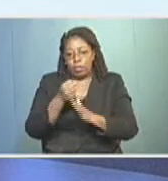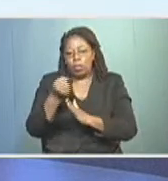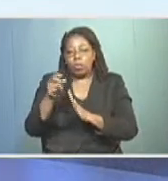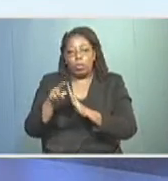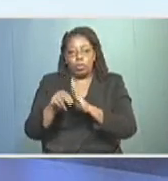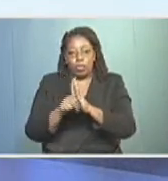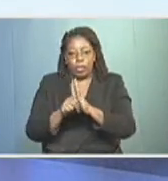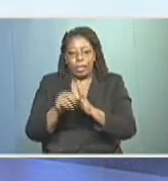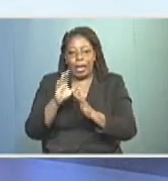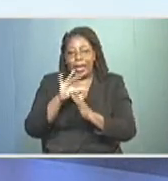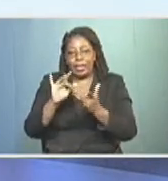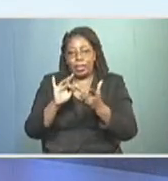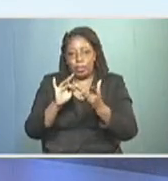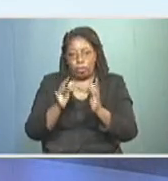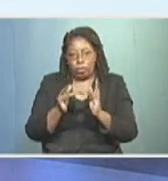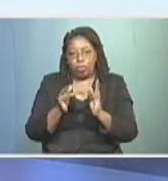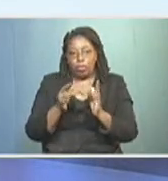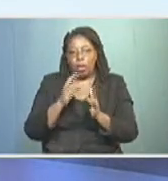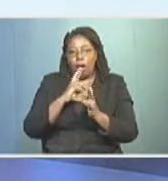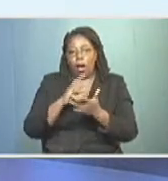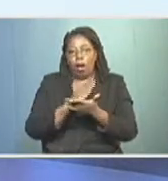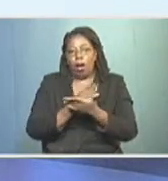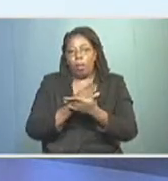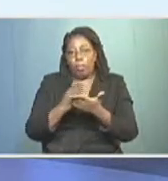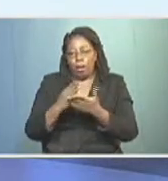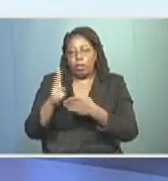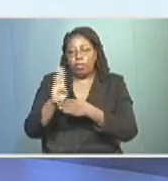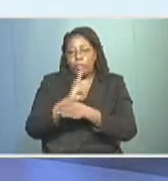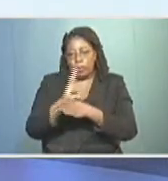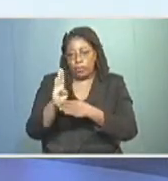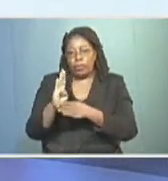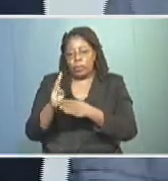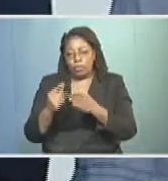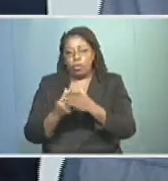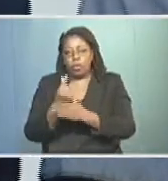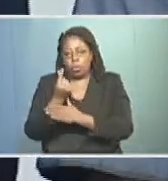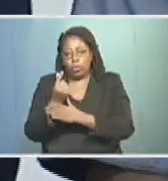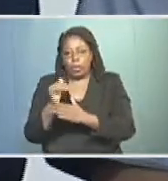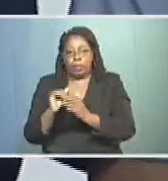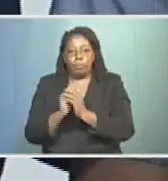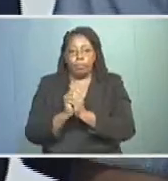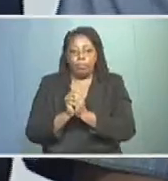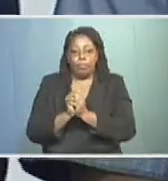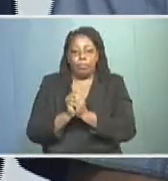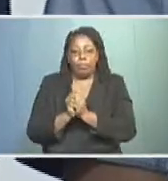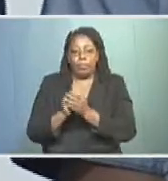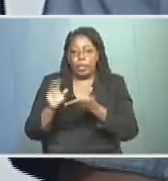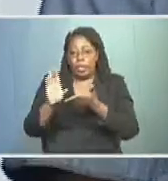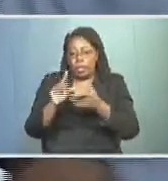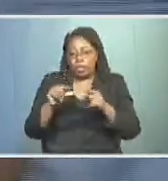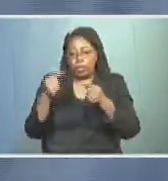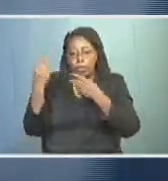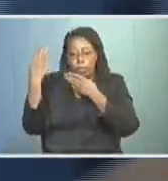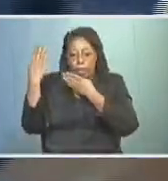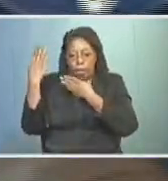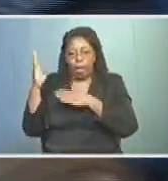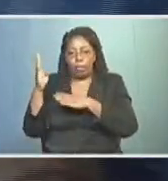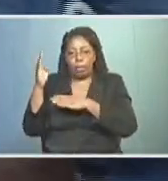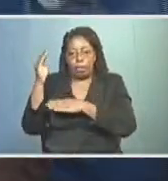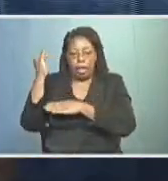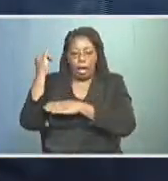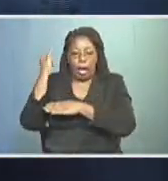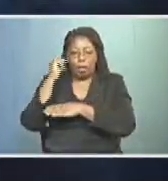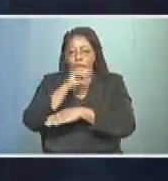the digital innovation are part of business growth. Central Grand Bahama Member of Parliament